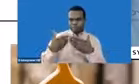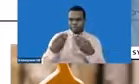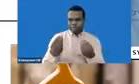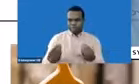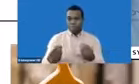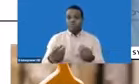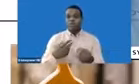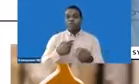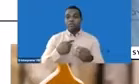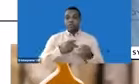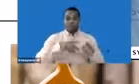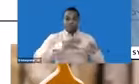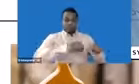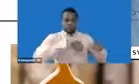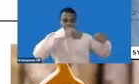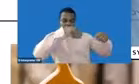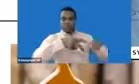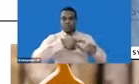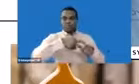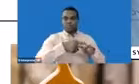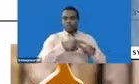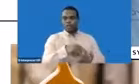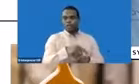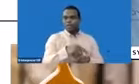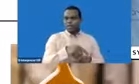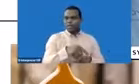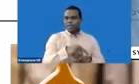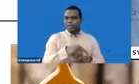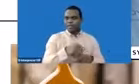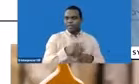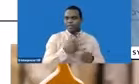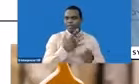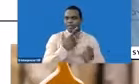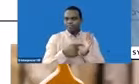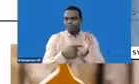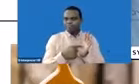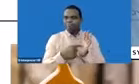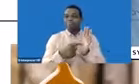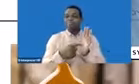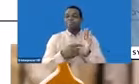two project results kind of